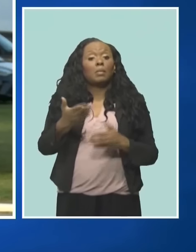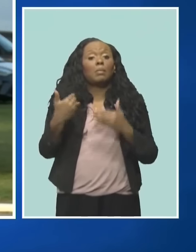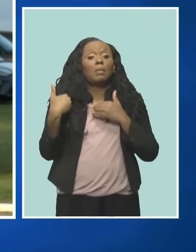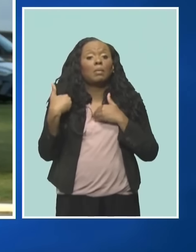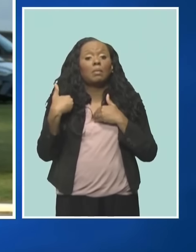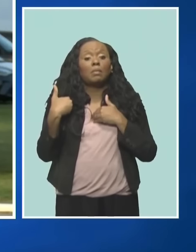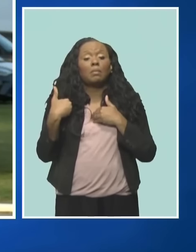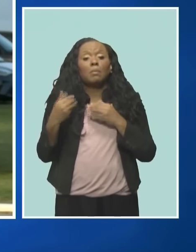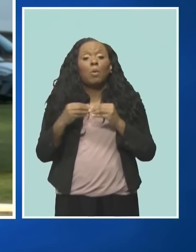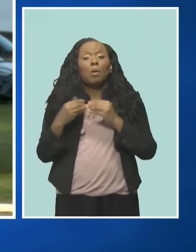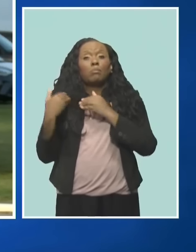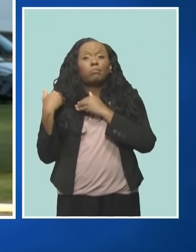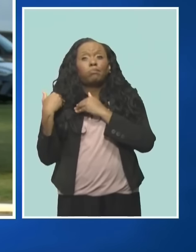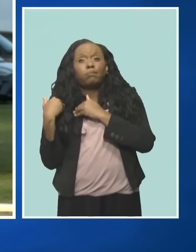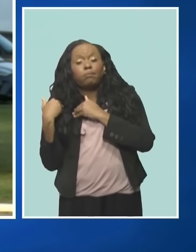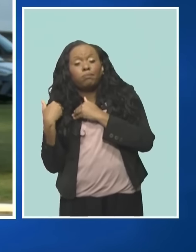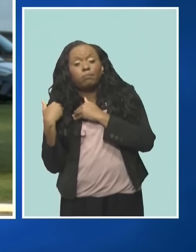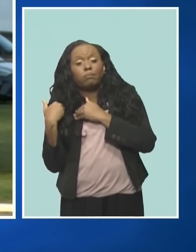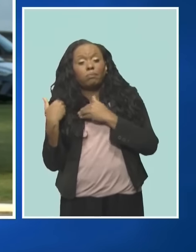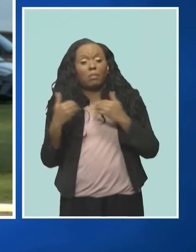shoulders.